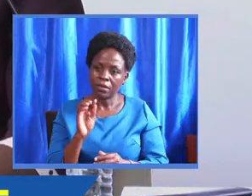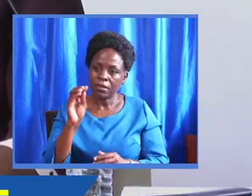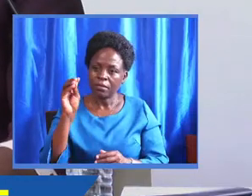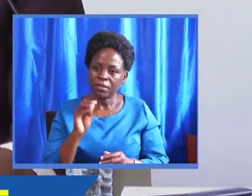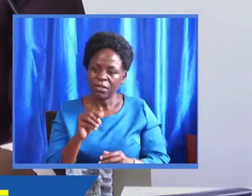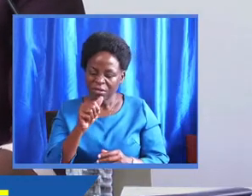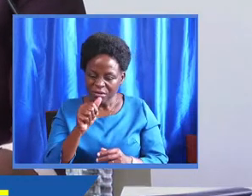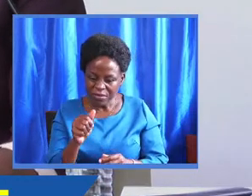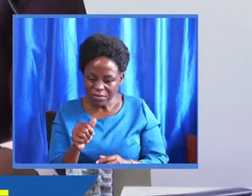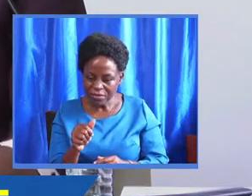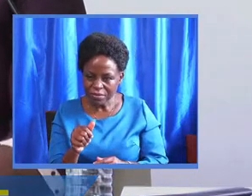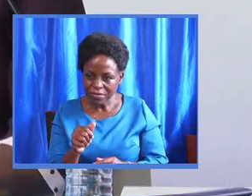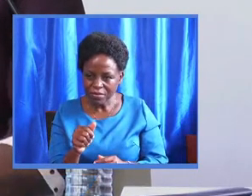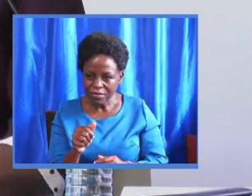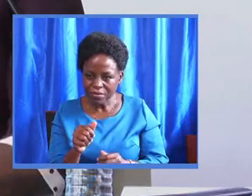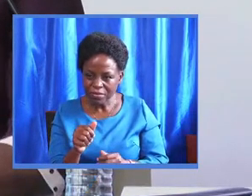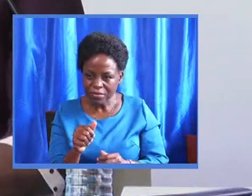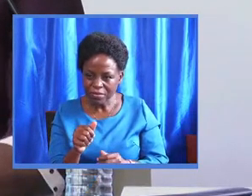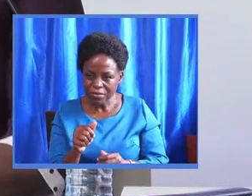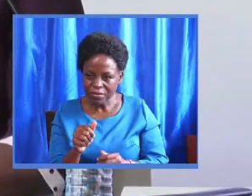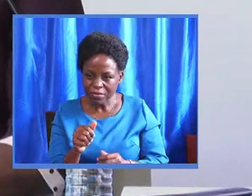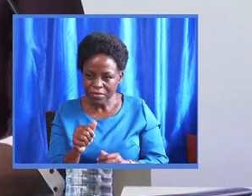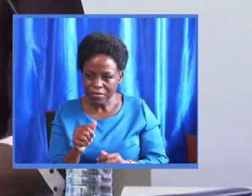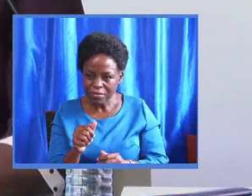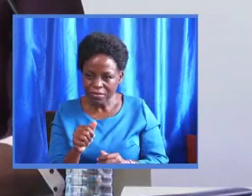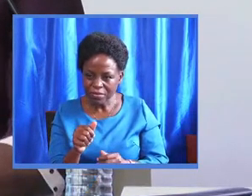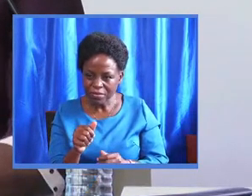buli kikumi ku